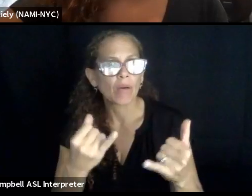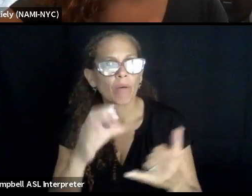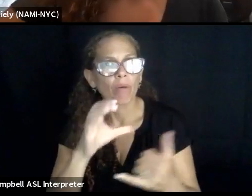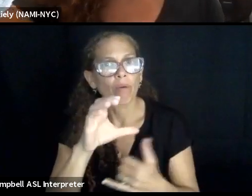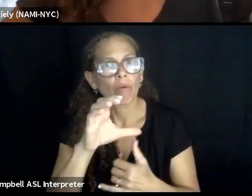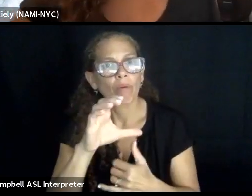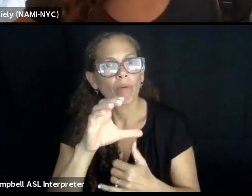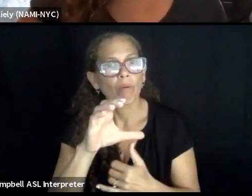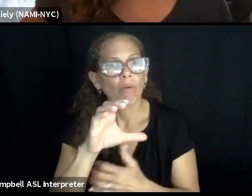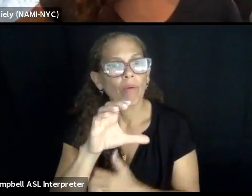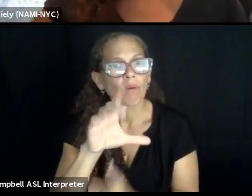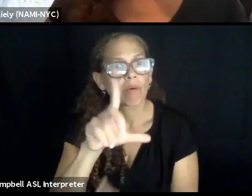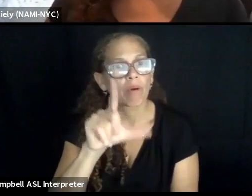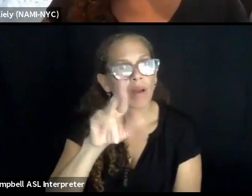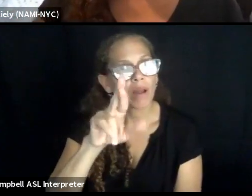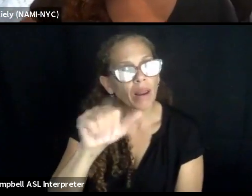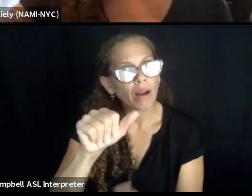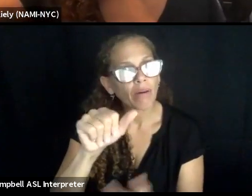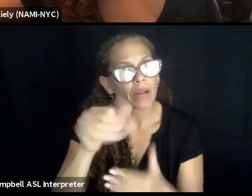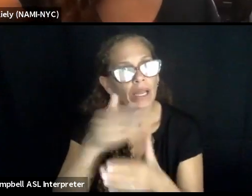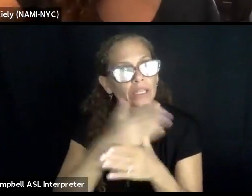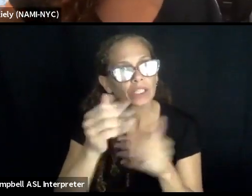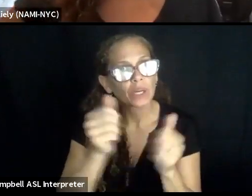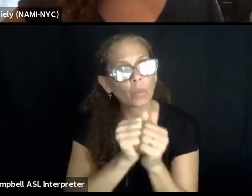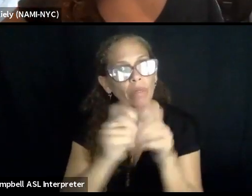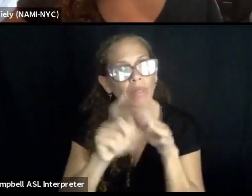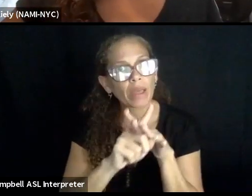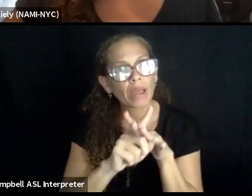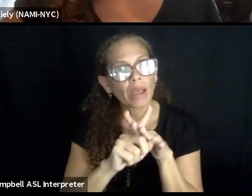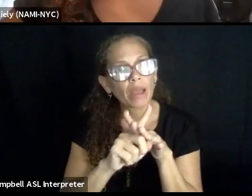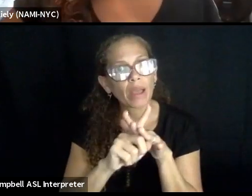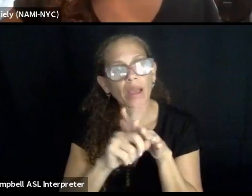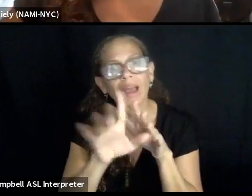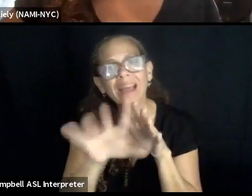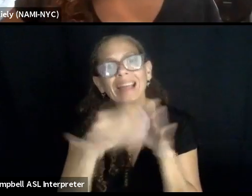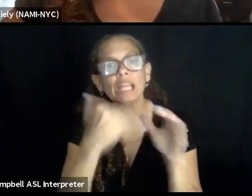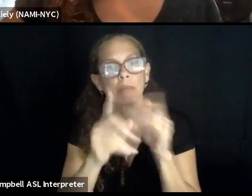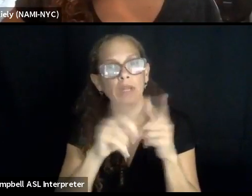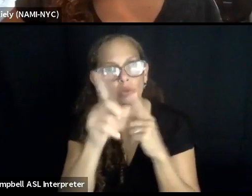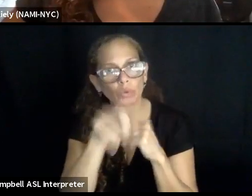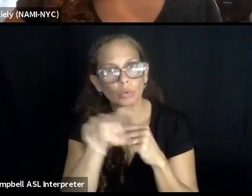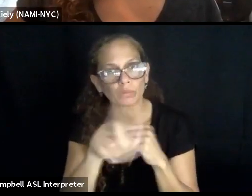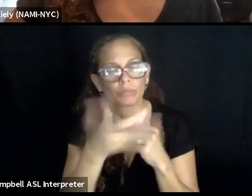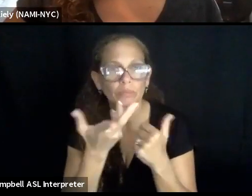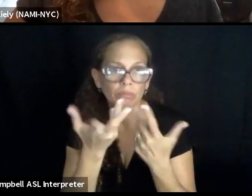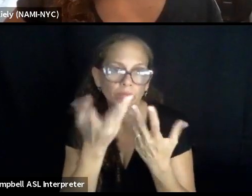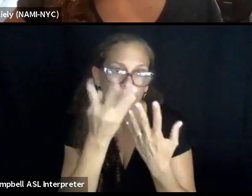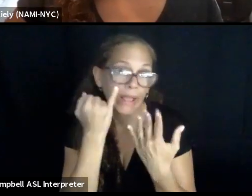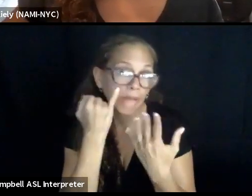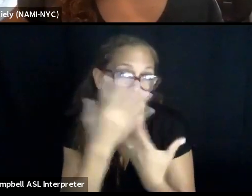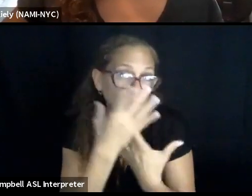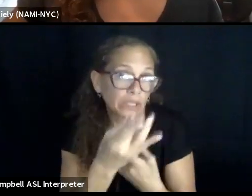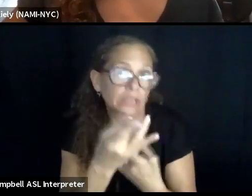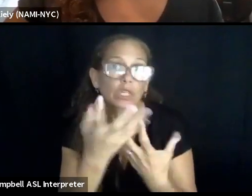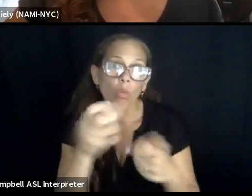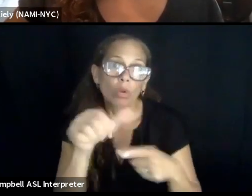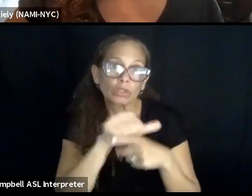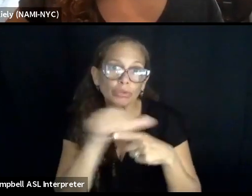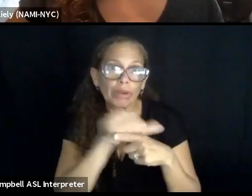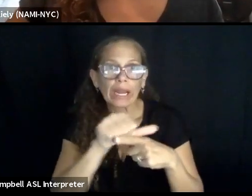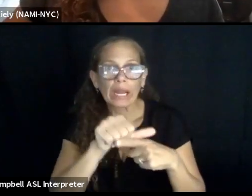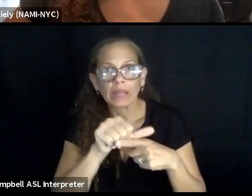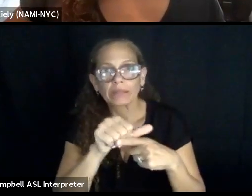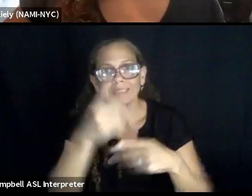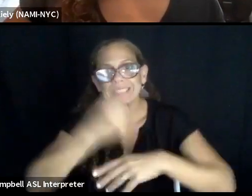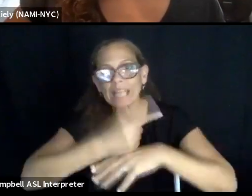the exit email to all of you, so that if you're interested in getting our training calendar, we